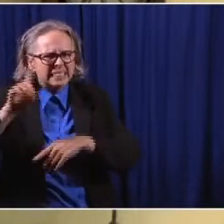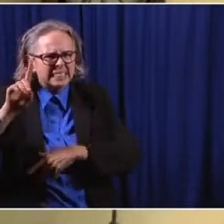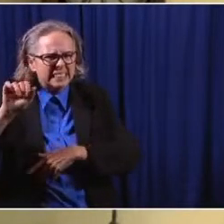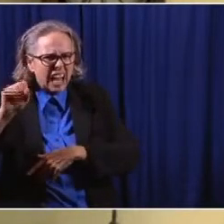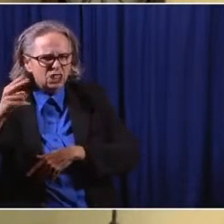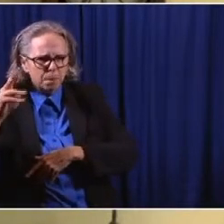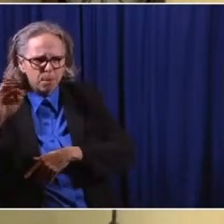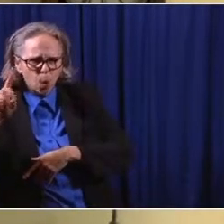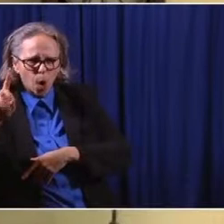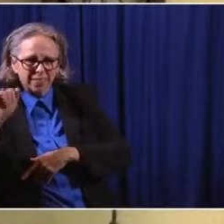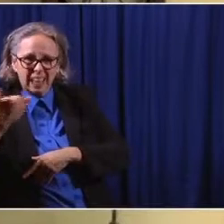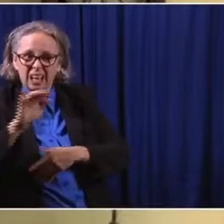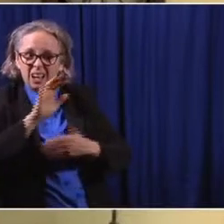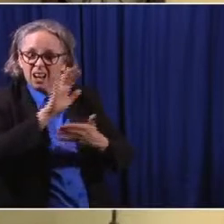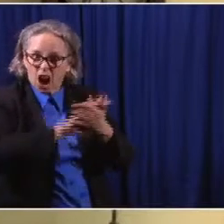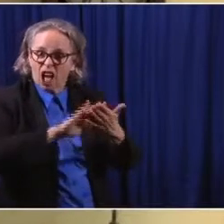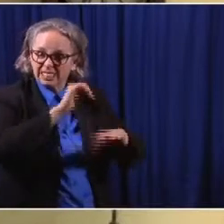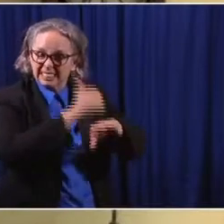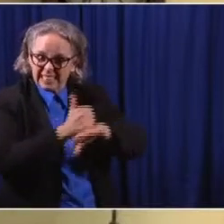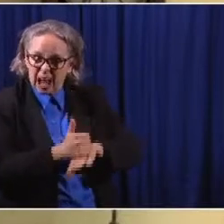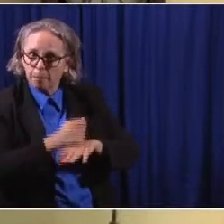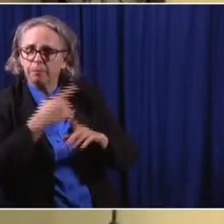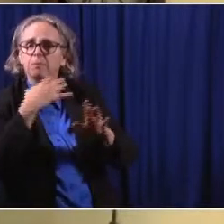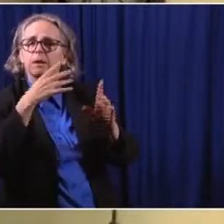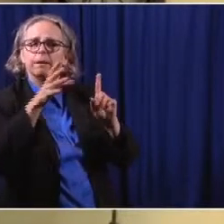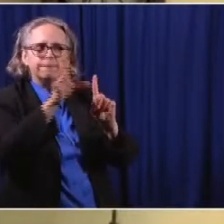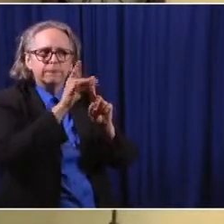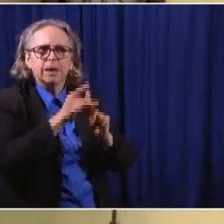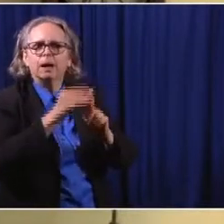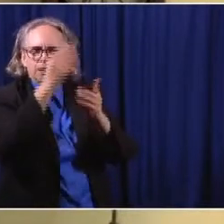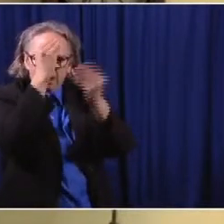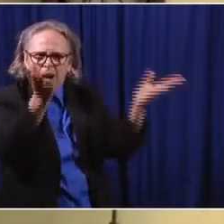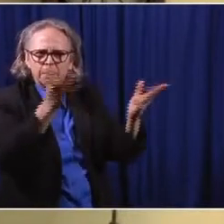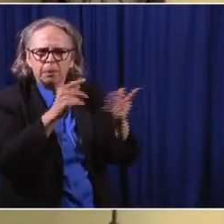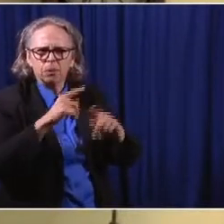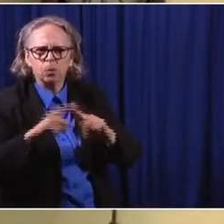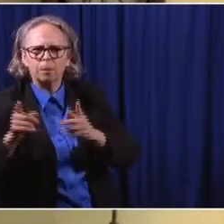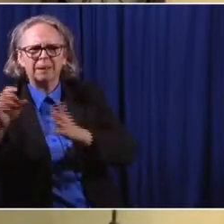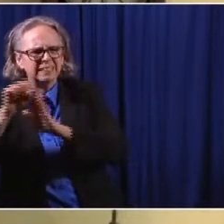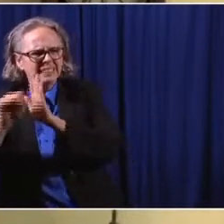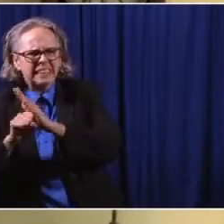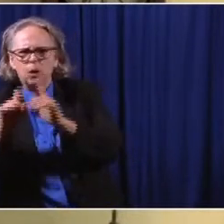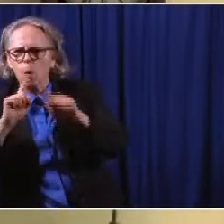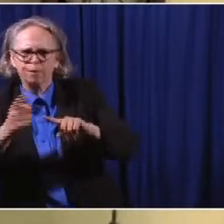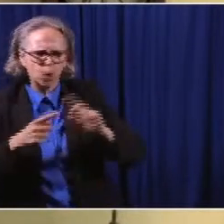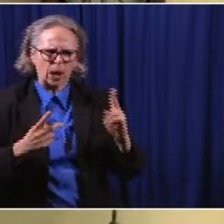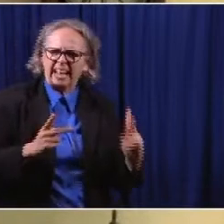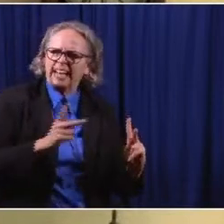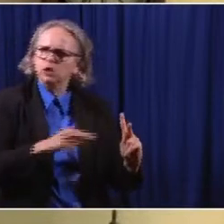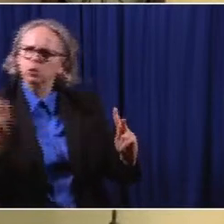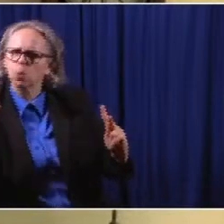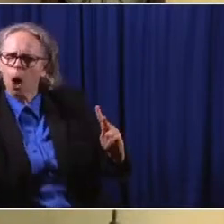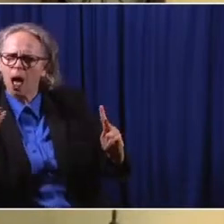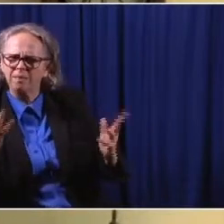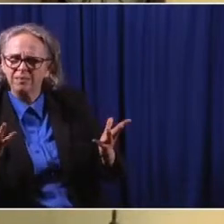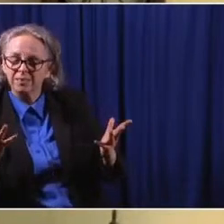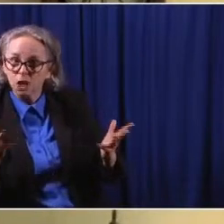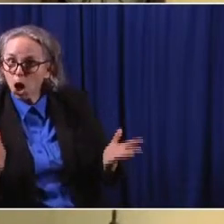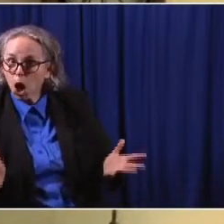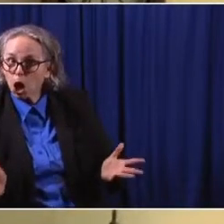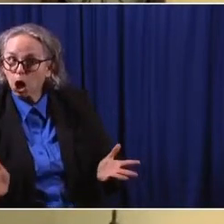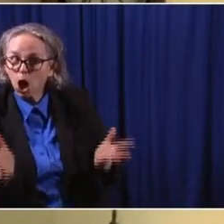are. But in the state health order for K-12 schools, that is something they are encouraged to do, but